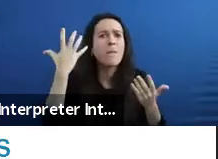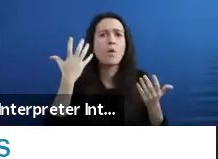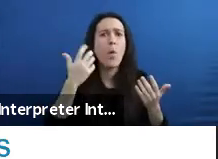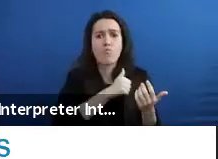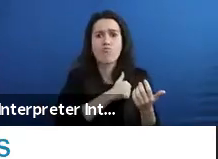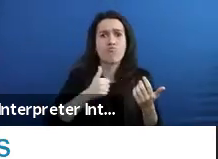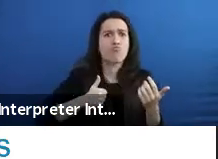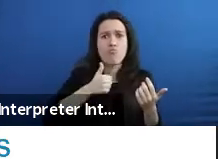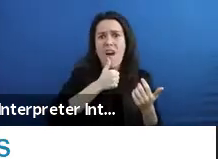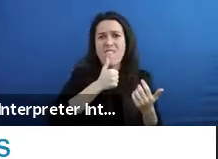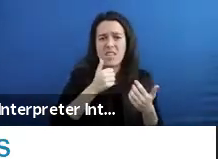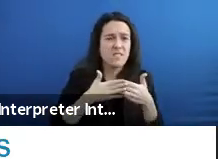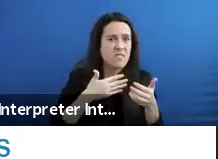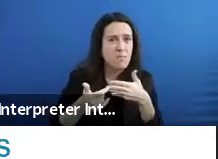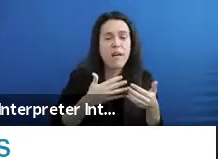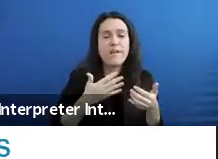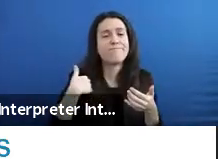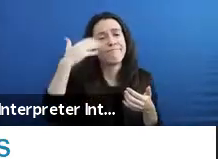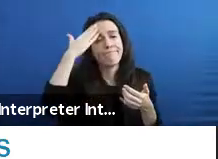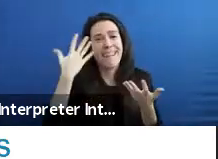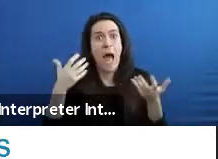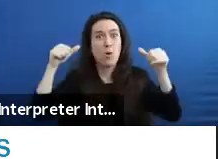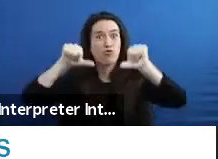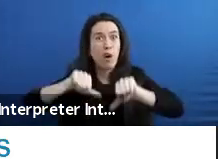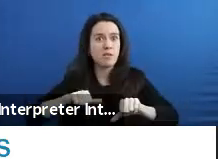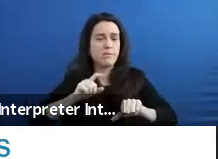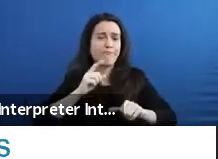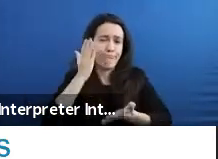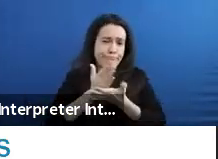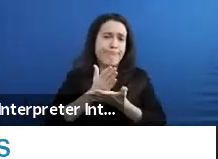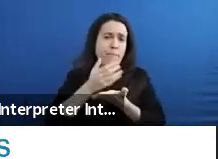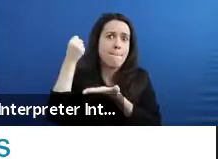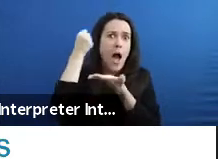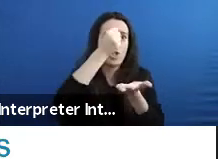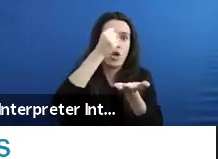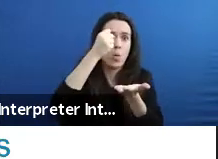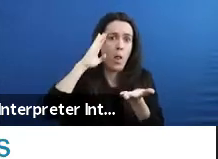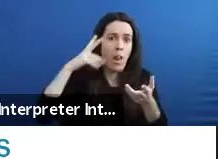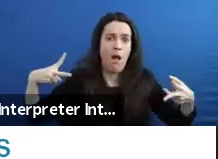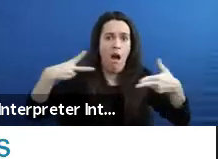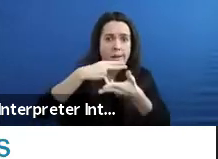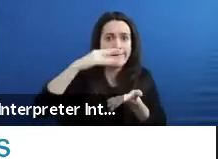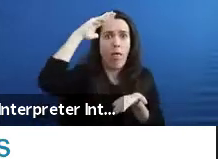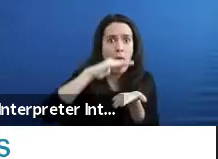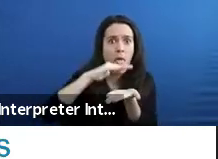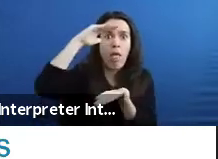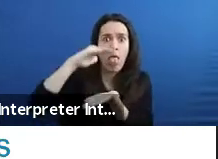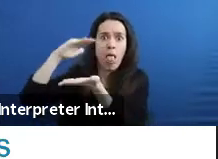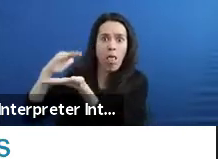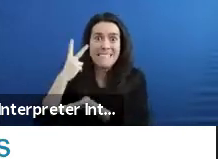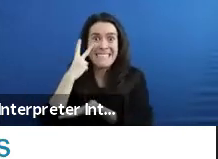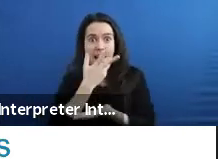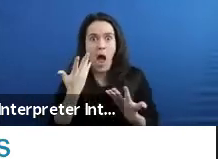of the budgets are going to decrease. So we'll see how this impacts the theatre